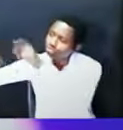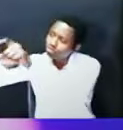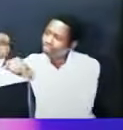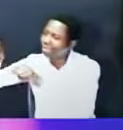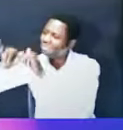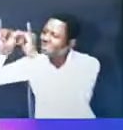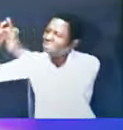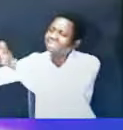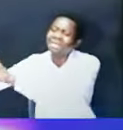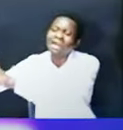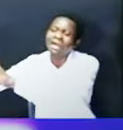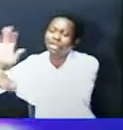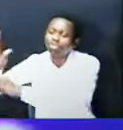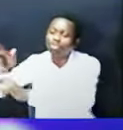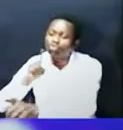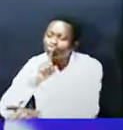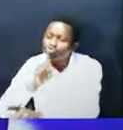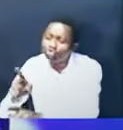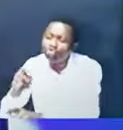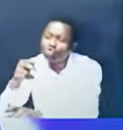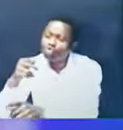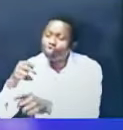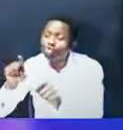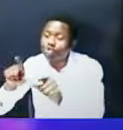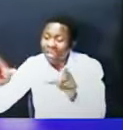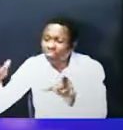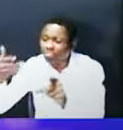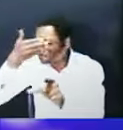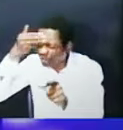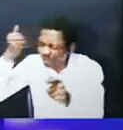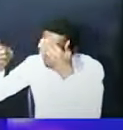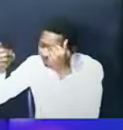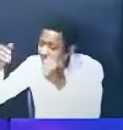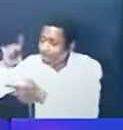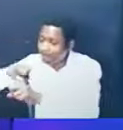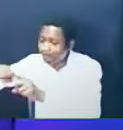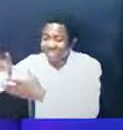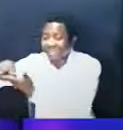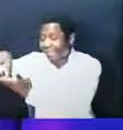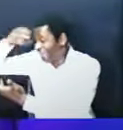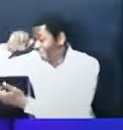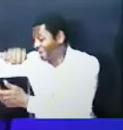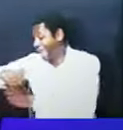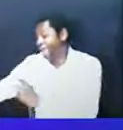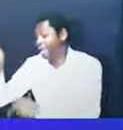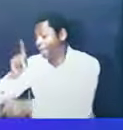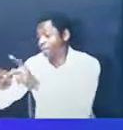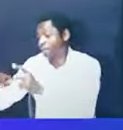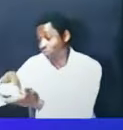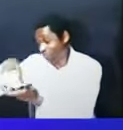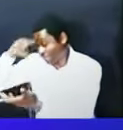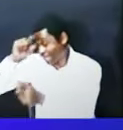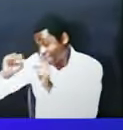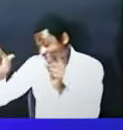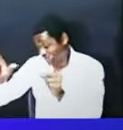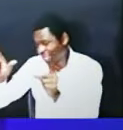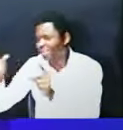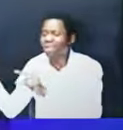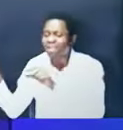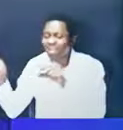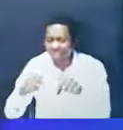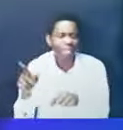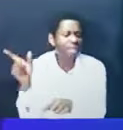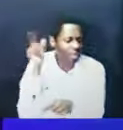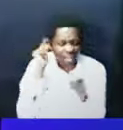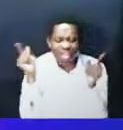na adwenim won adwenim eye won sakasaka se obiara ete se wore kani kuromu kasa.